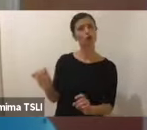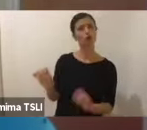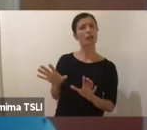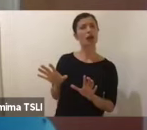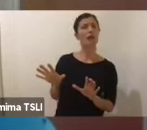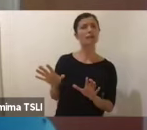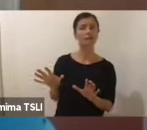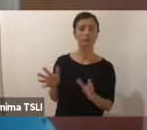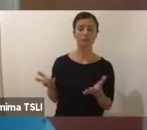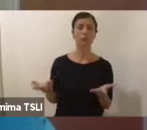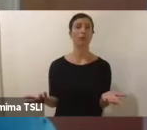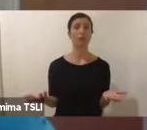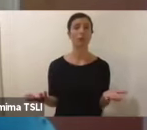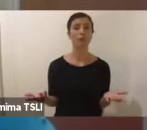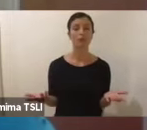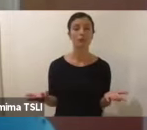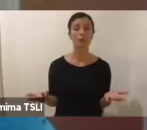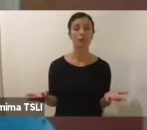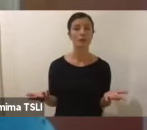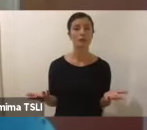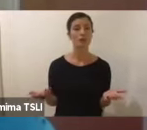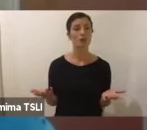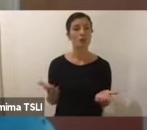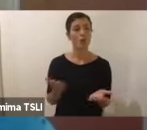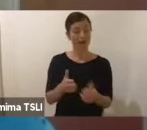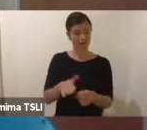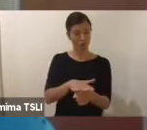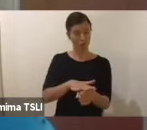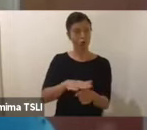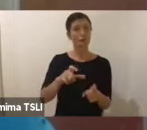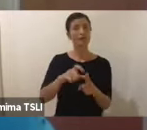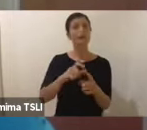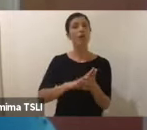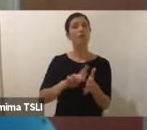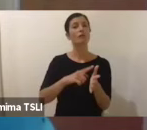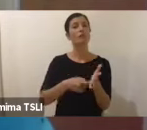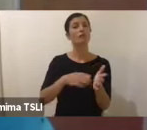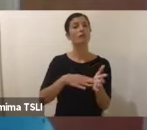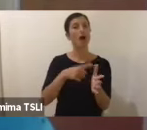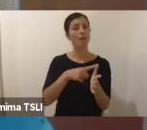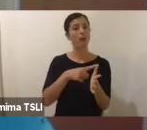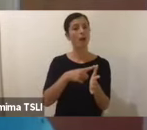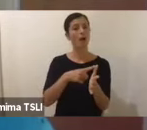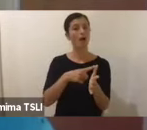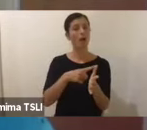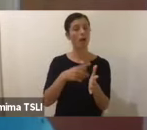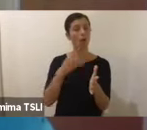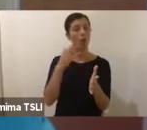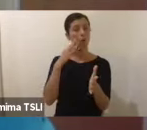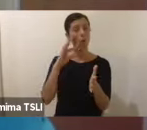race race race in a dharma context okay so just for you to reflect on that